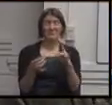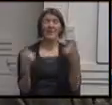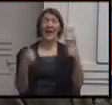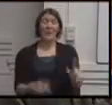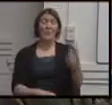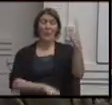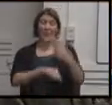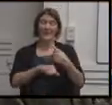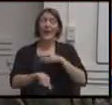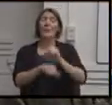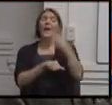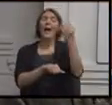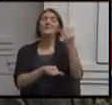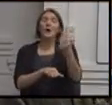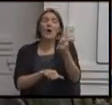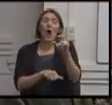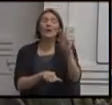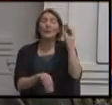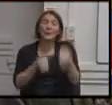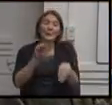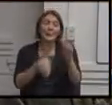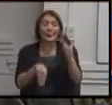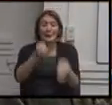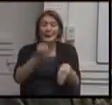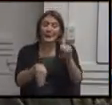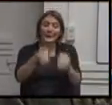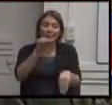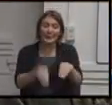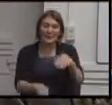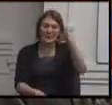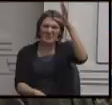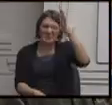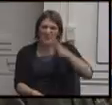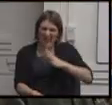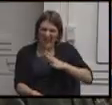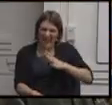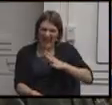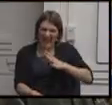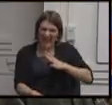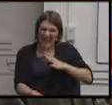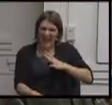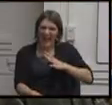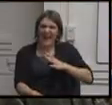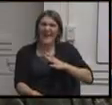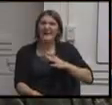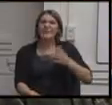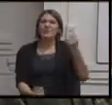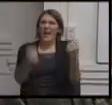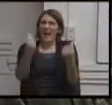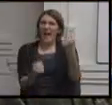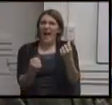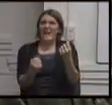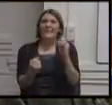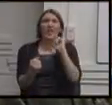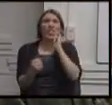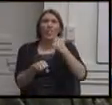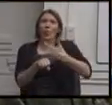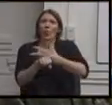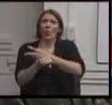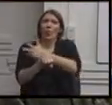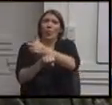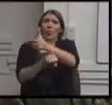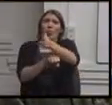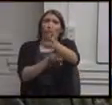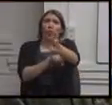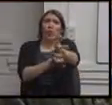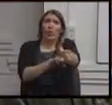my garden one day, and a man in a truck missed the curve, and he ended up almost on